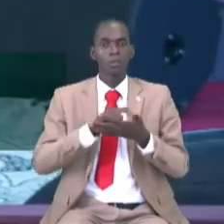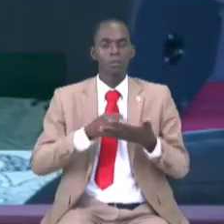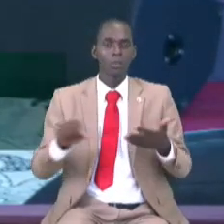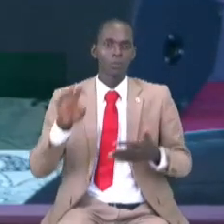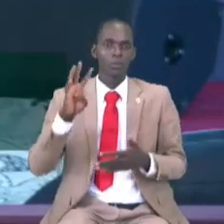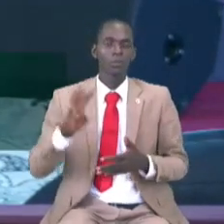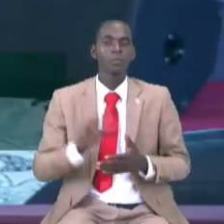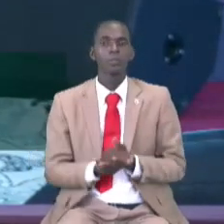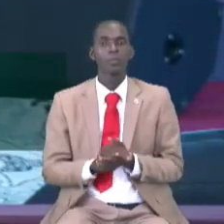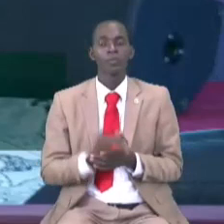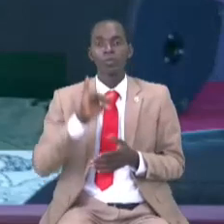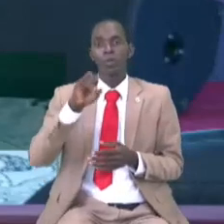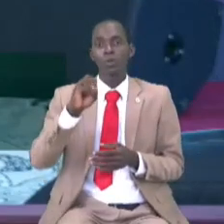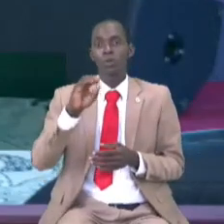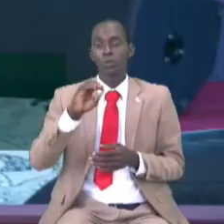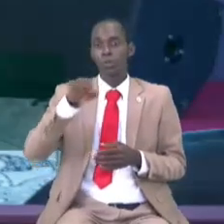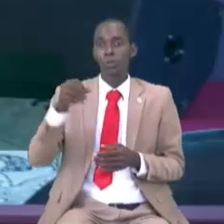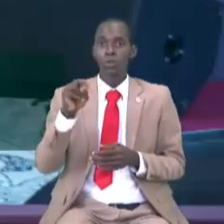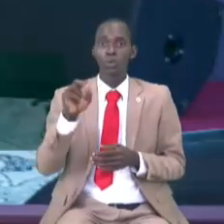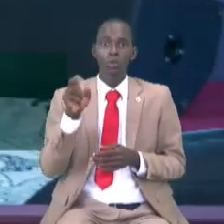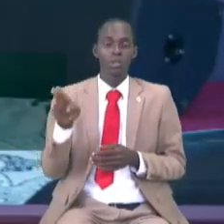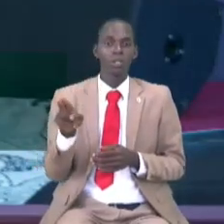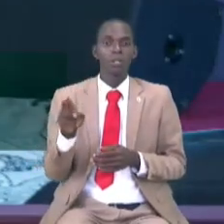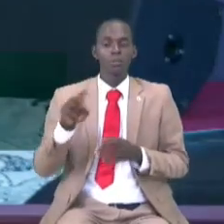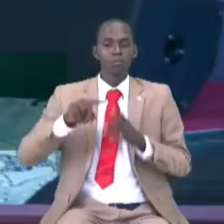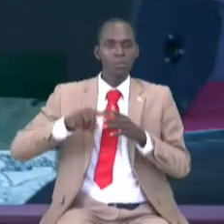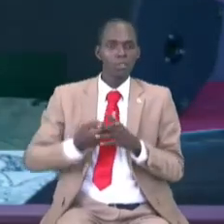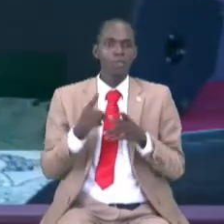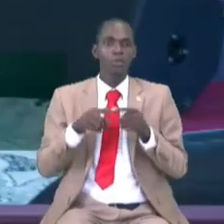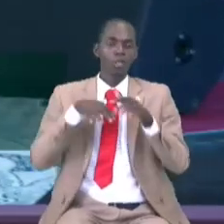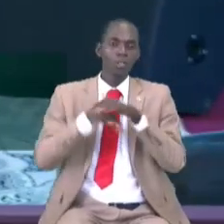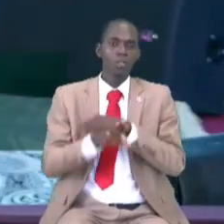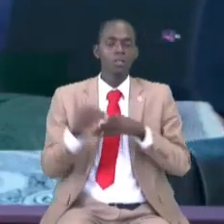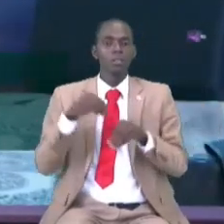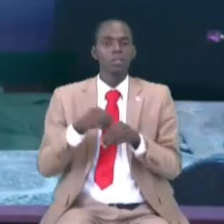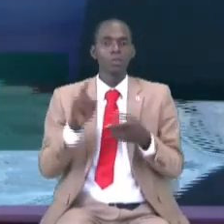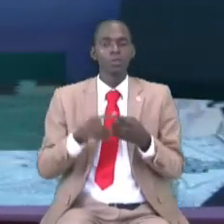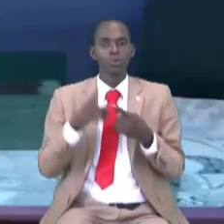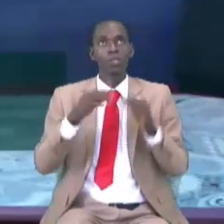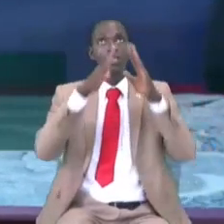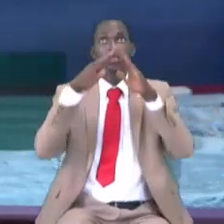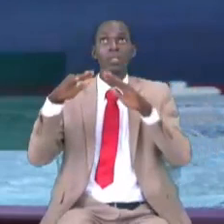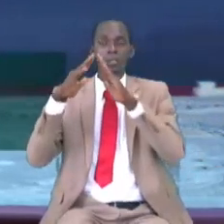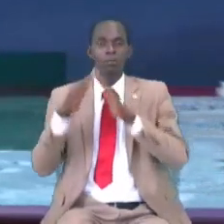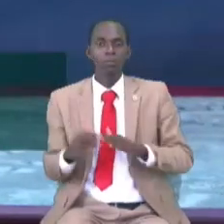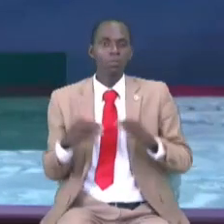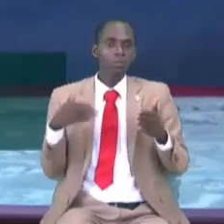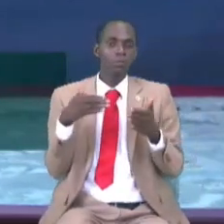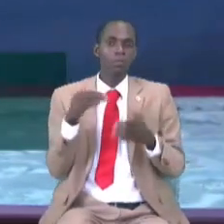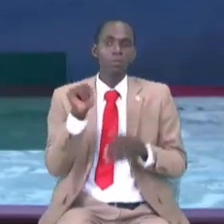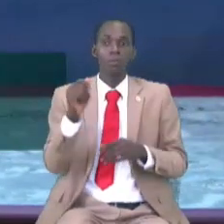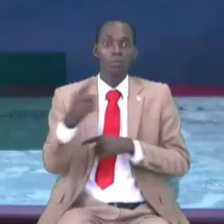enter into the city a day's journey, and he cried and said,